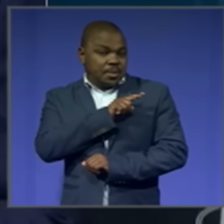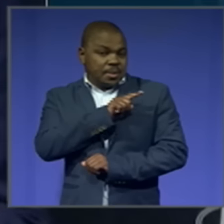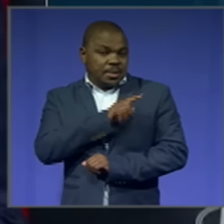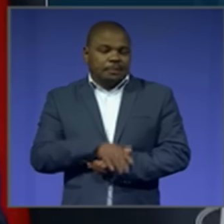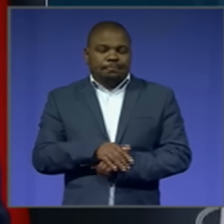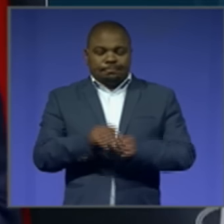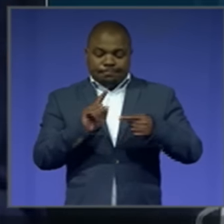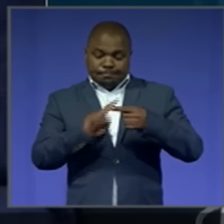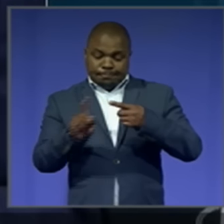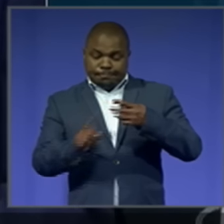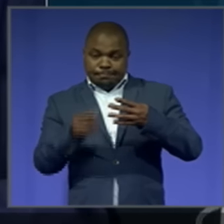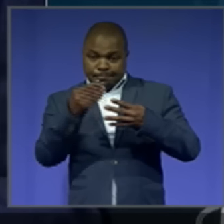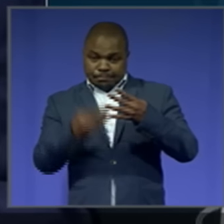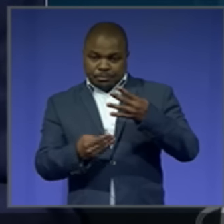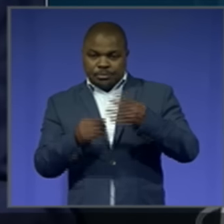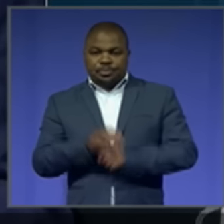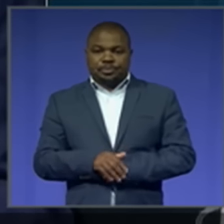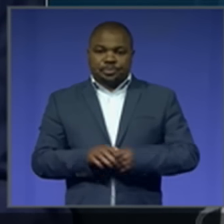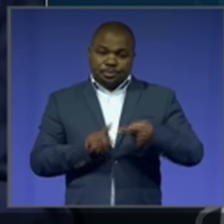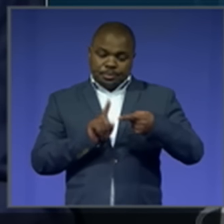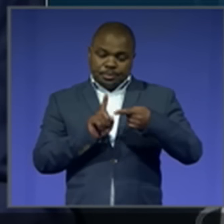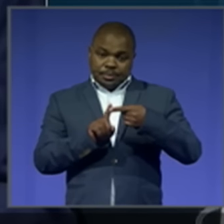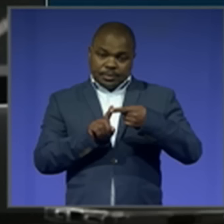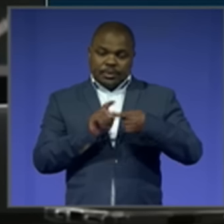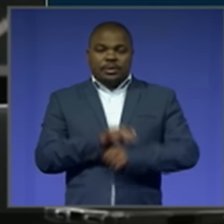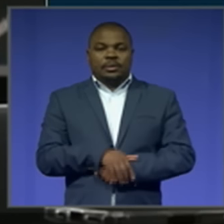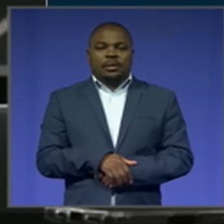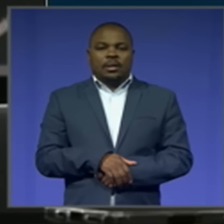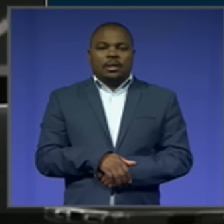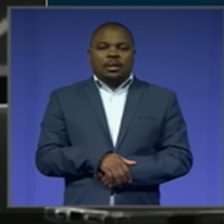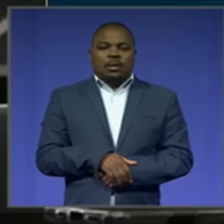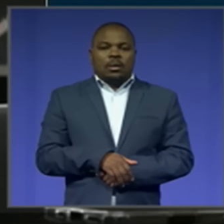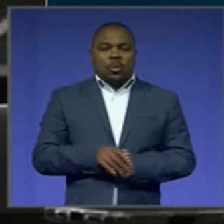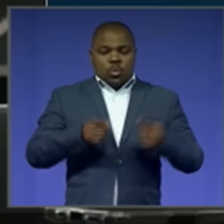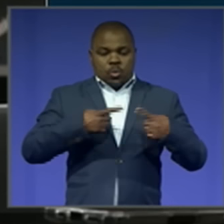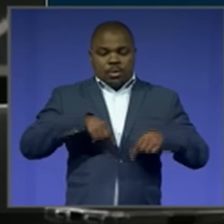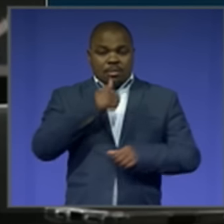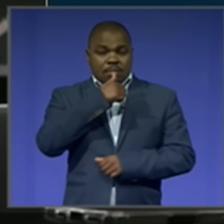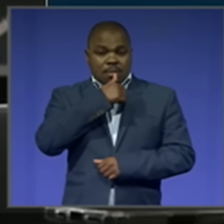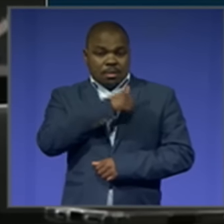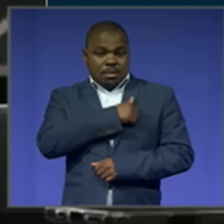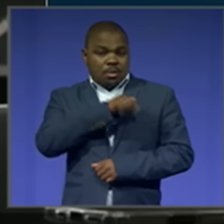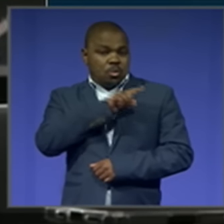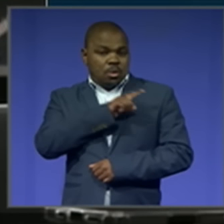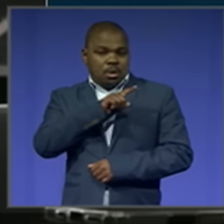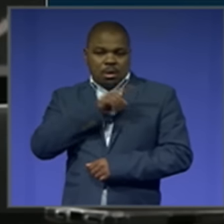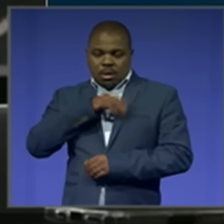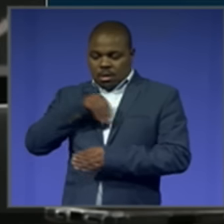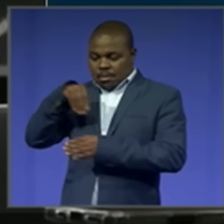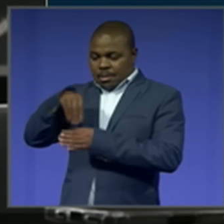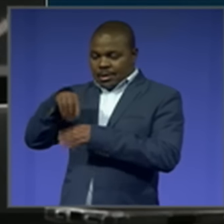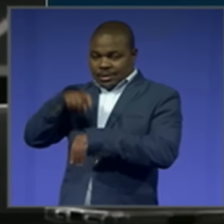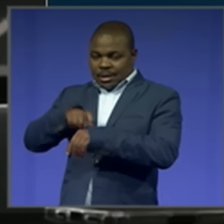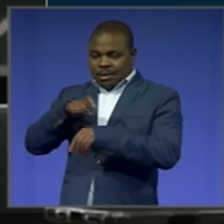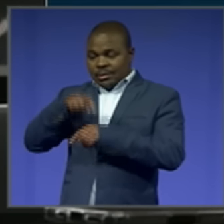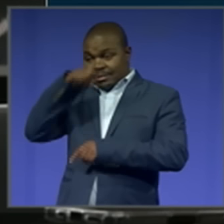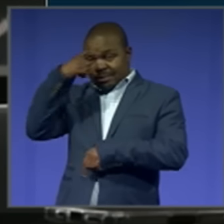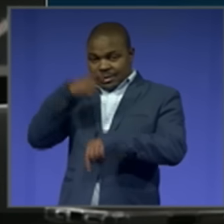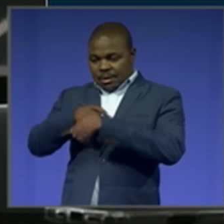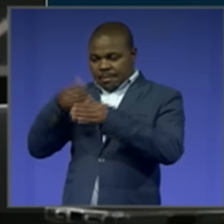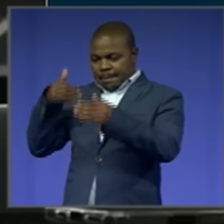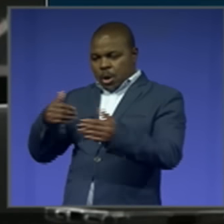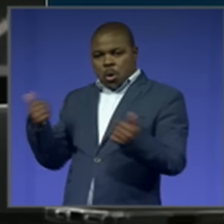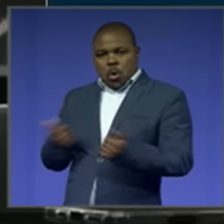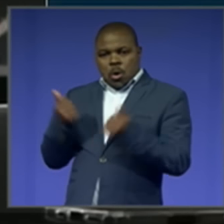the following. Firstly, we're lucky that our planting season for the summer crops was